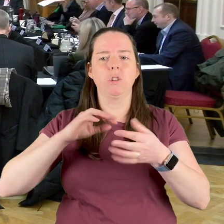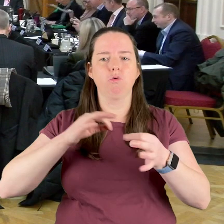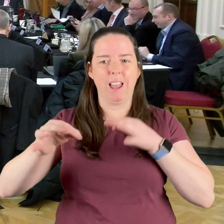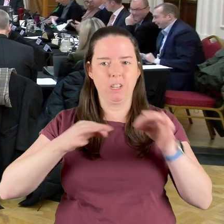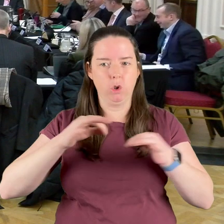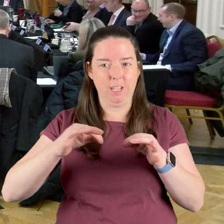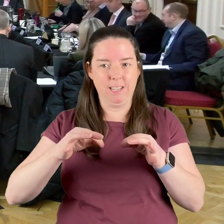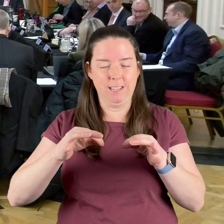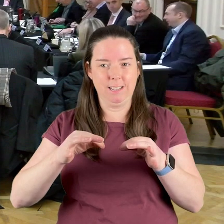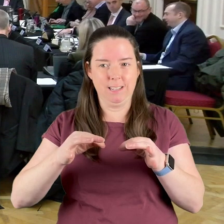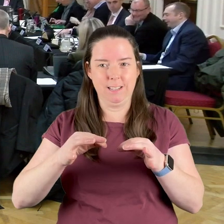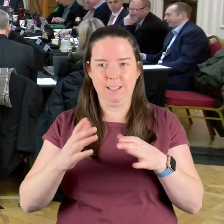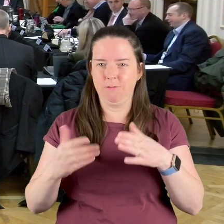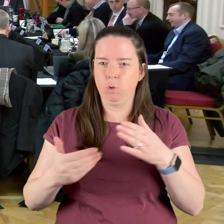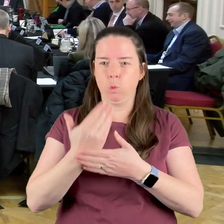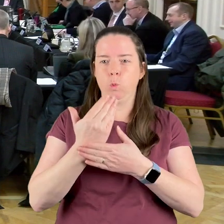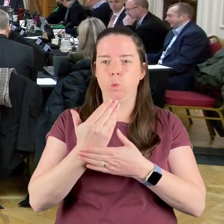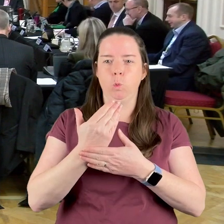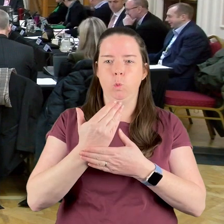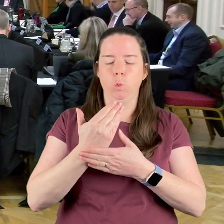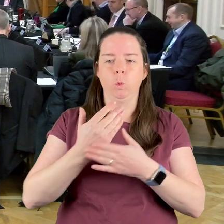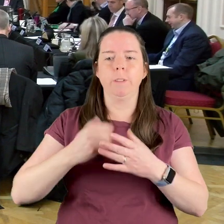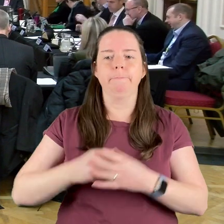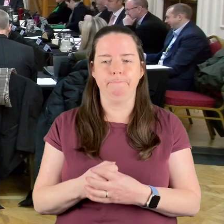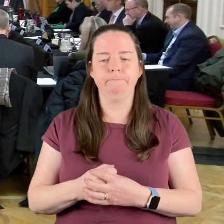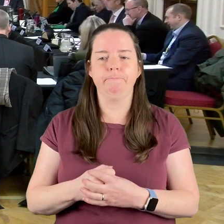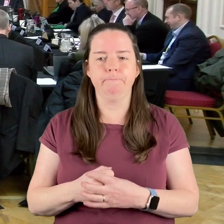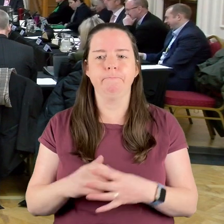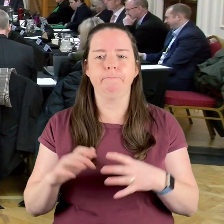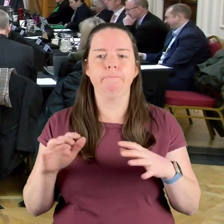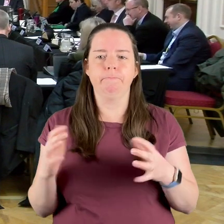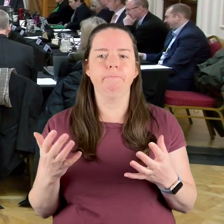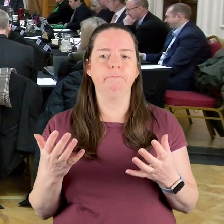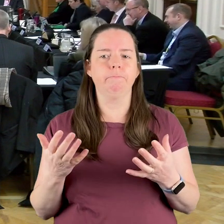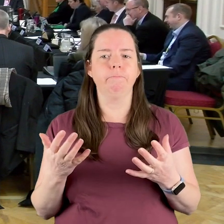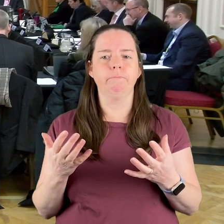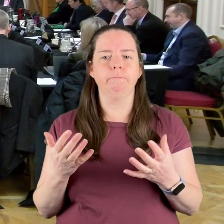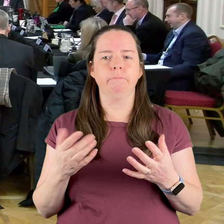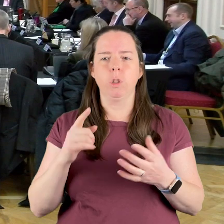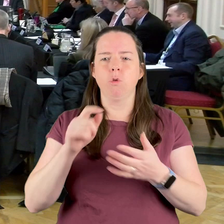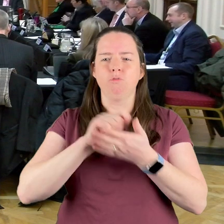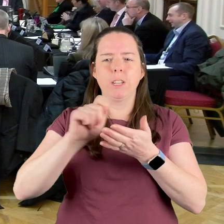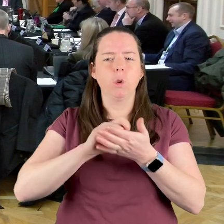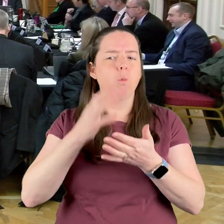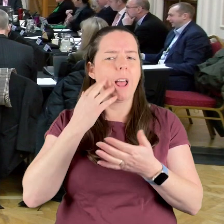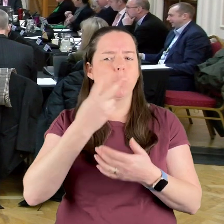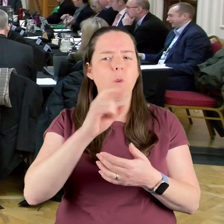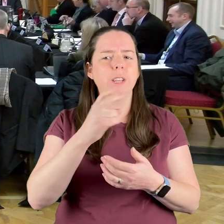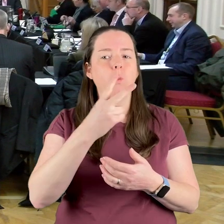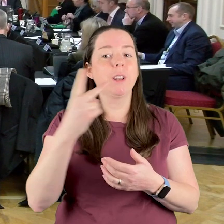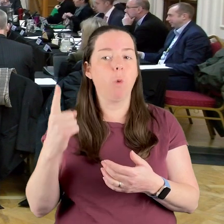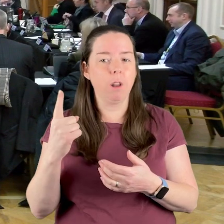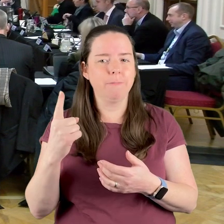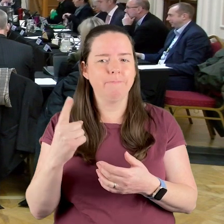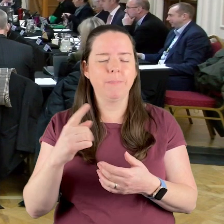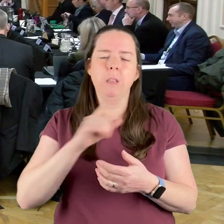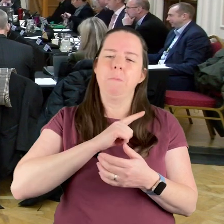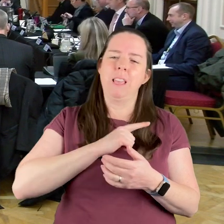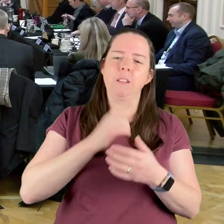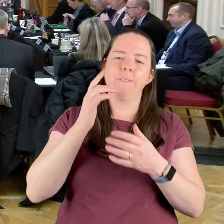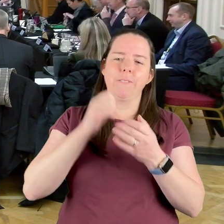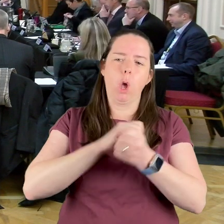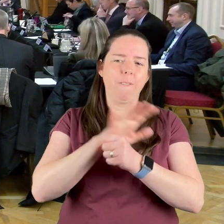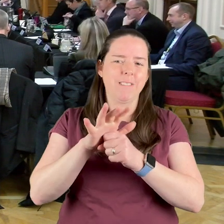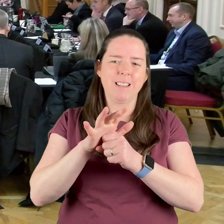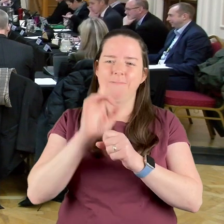So we all know that there is a new patient safety strategy that came, that was sort